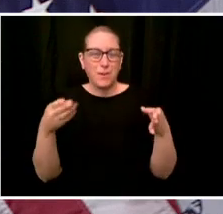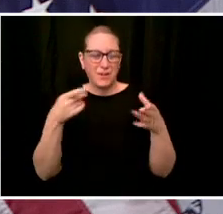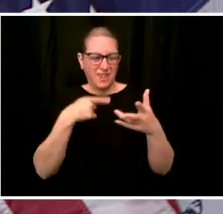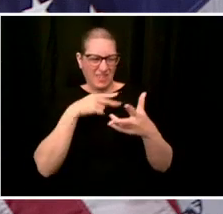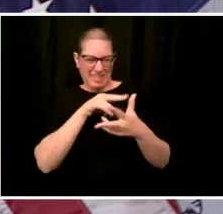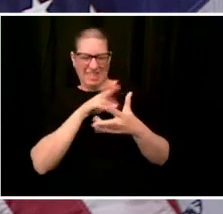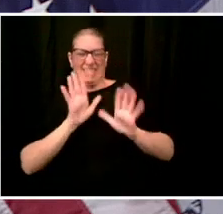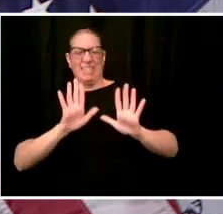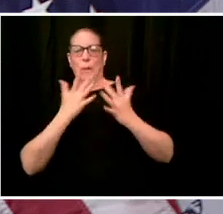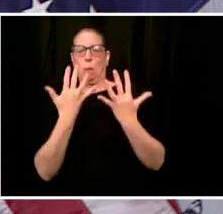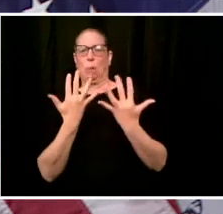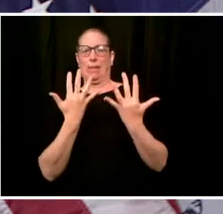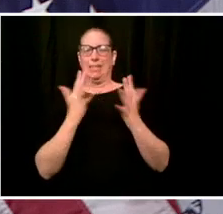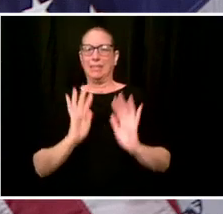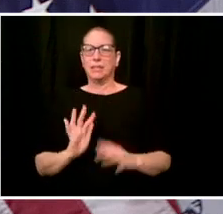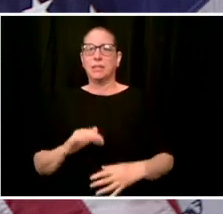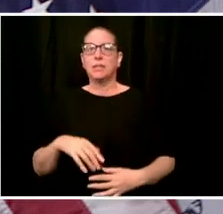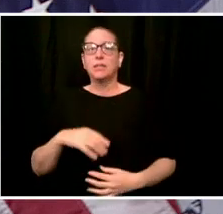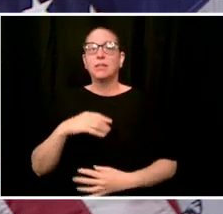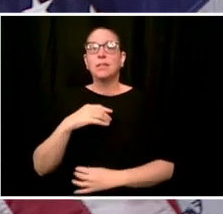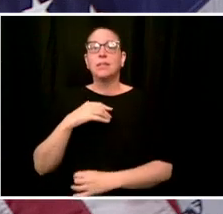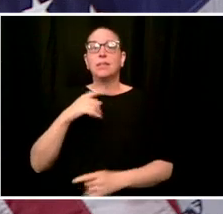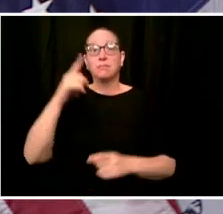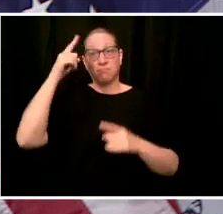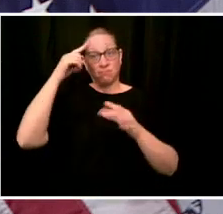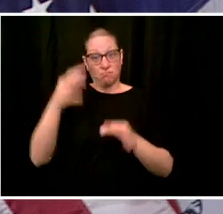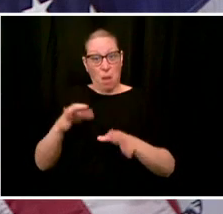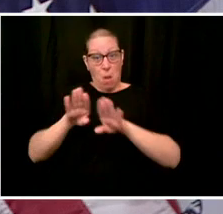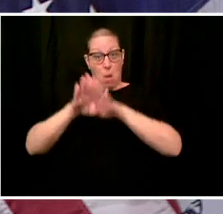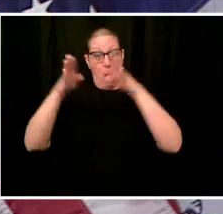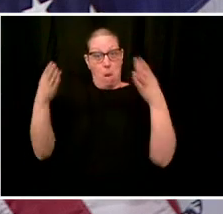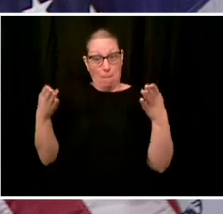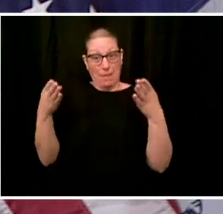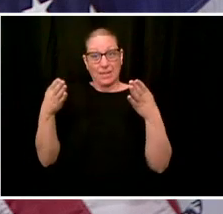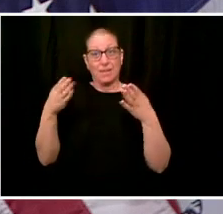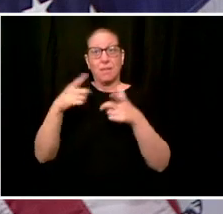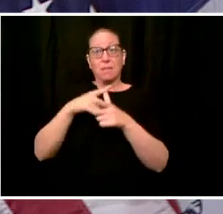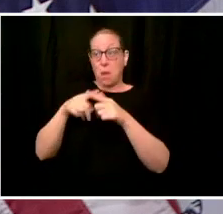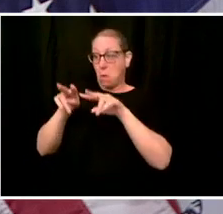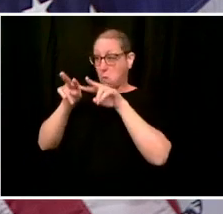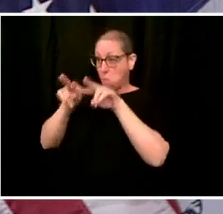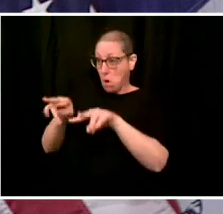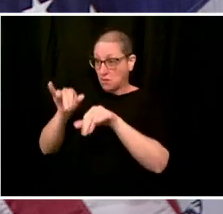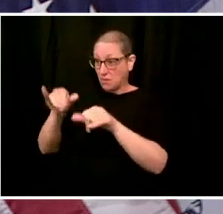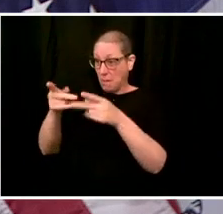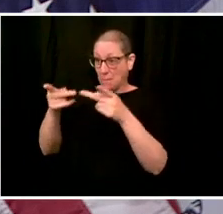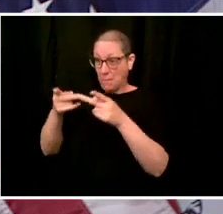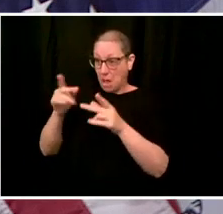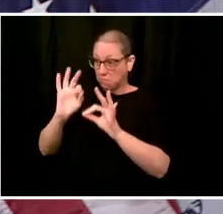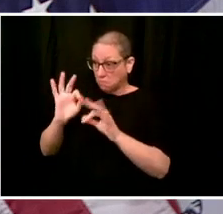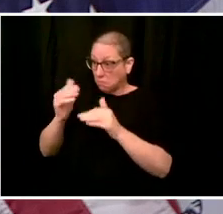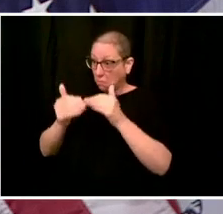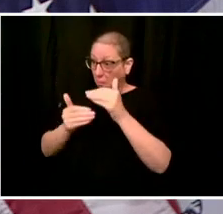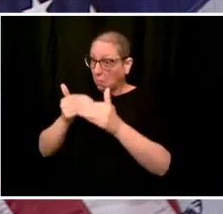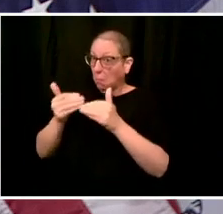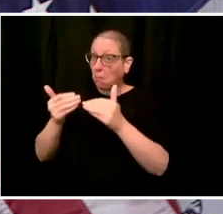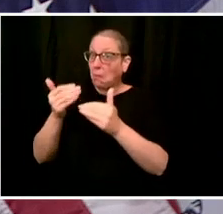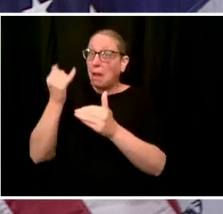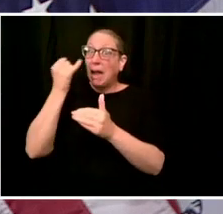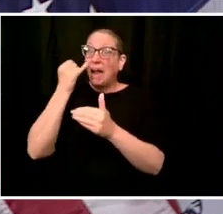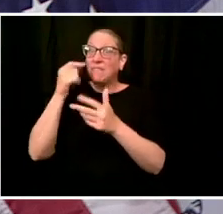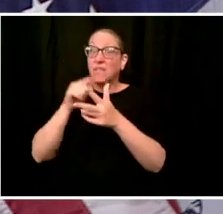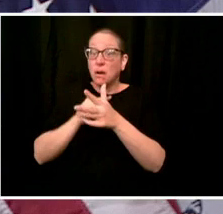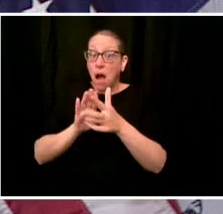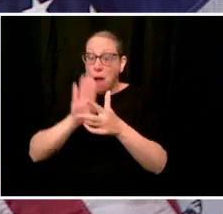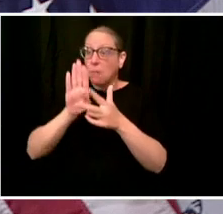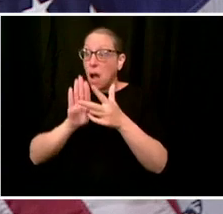we're going to constantly be led by the numbers. Now, to the question of June, what I was saying is that by our